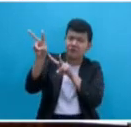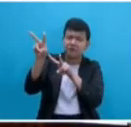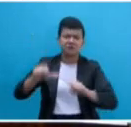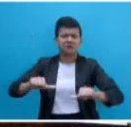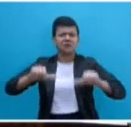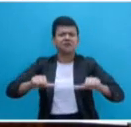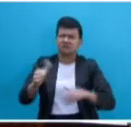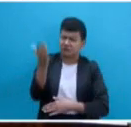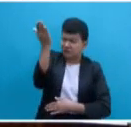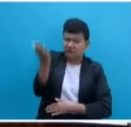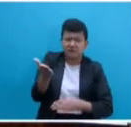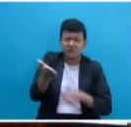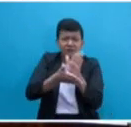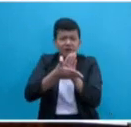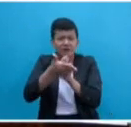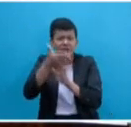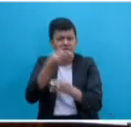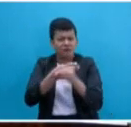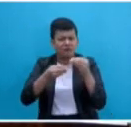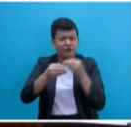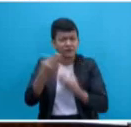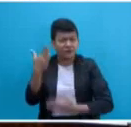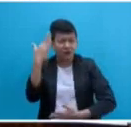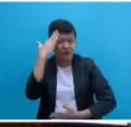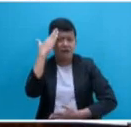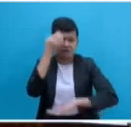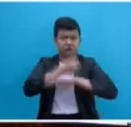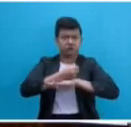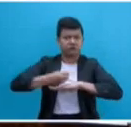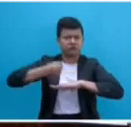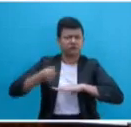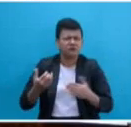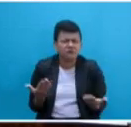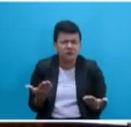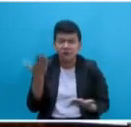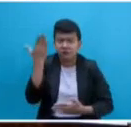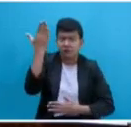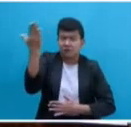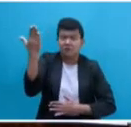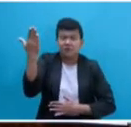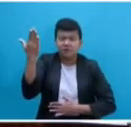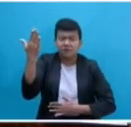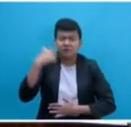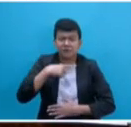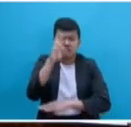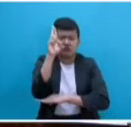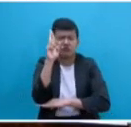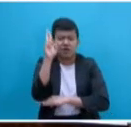Speaker, of head of a state, because he is the font of honor. He's the font of